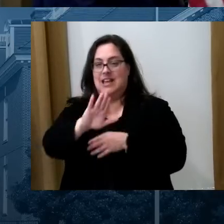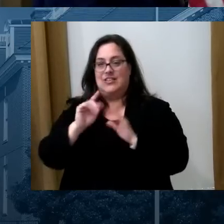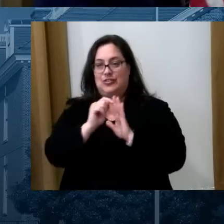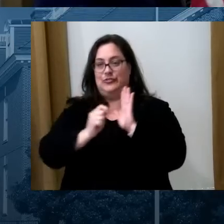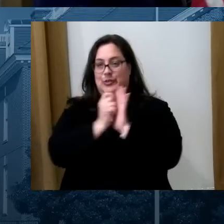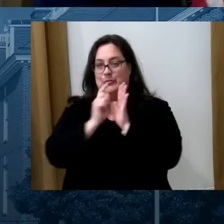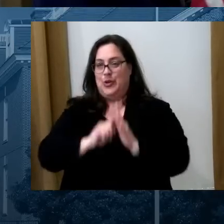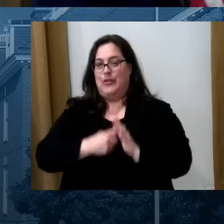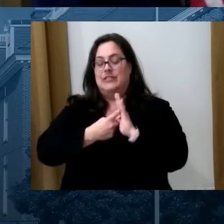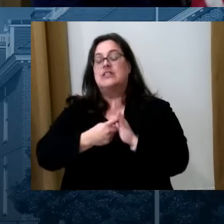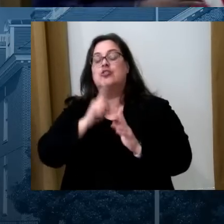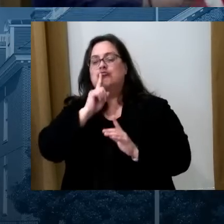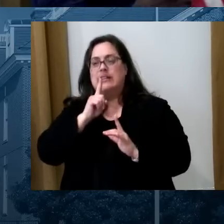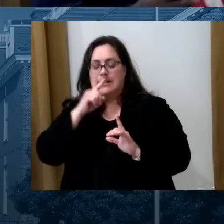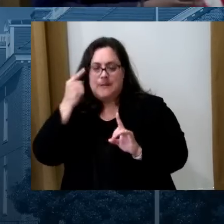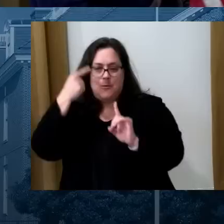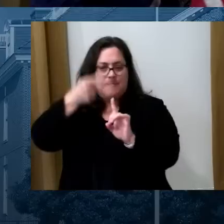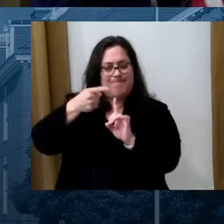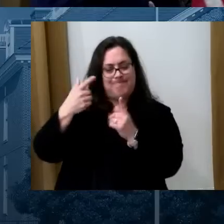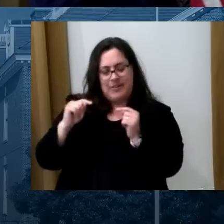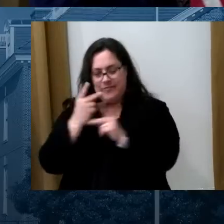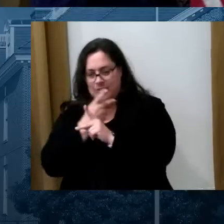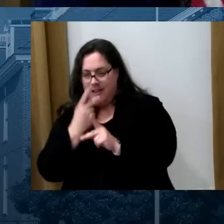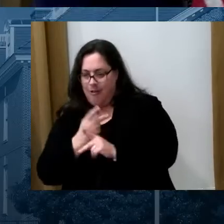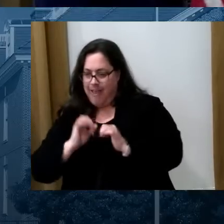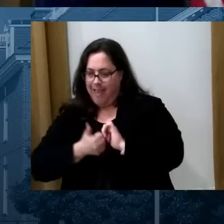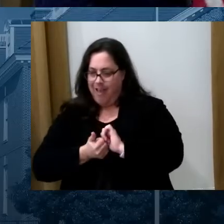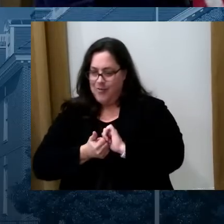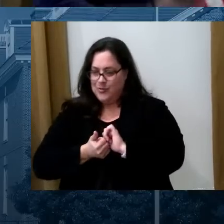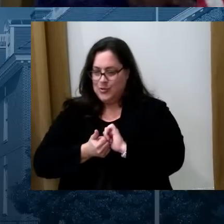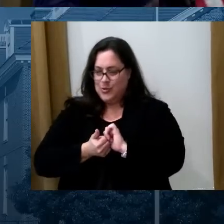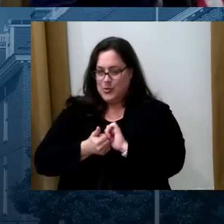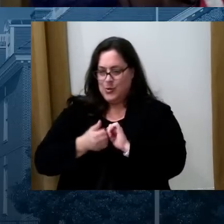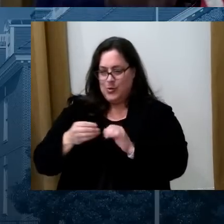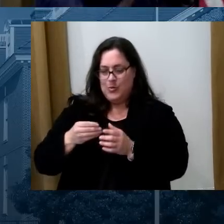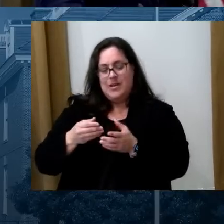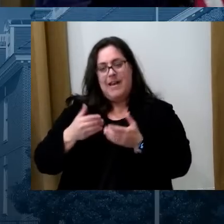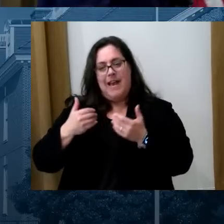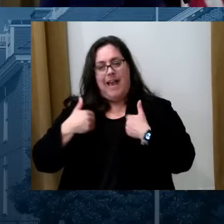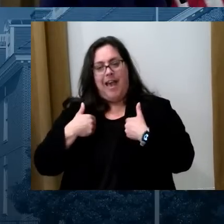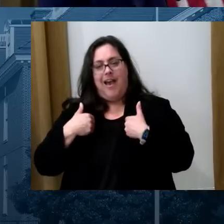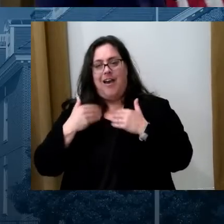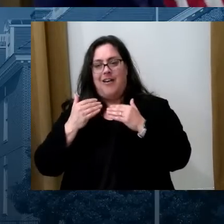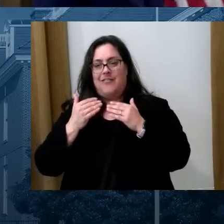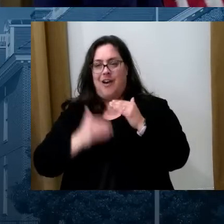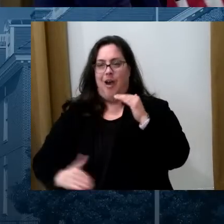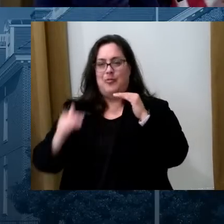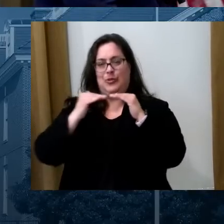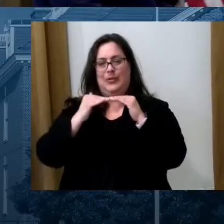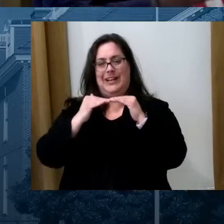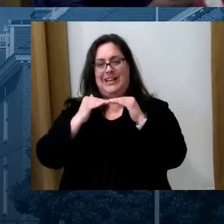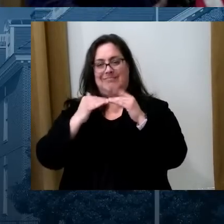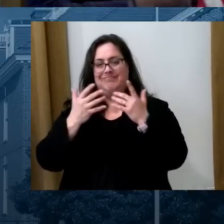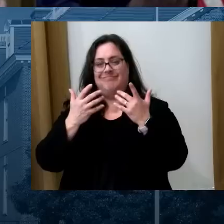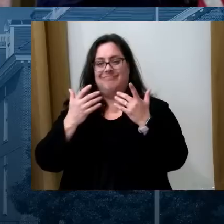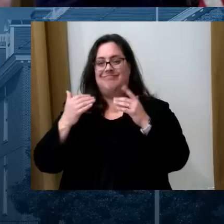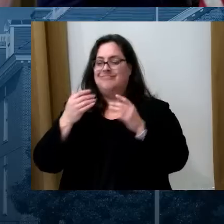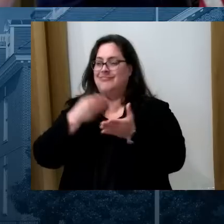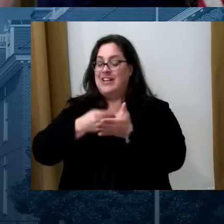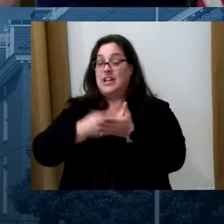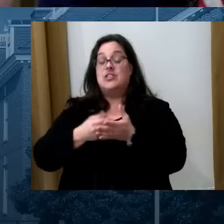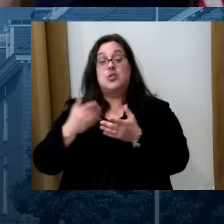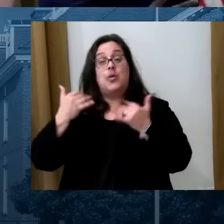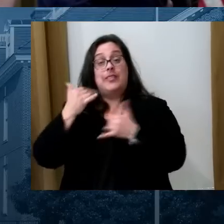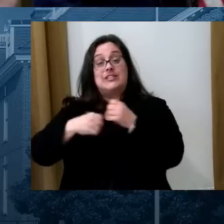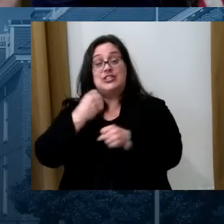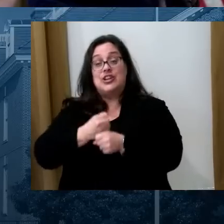really set out to try to figure out a weighted student funding model, and opportunity funding is that. This year we have set aside $50